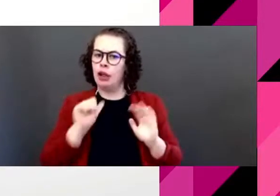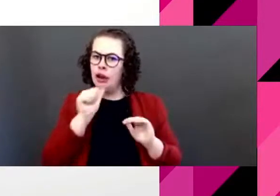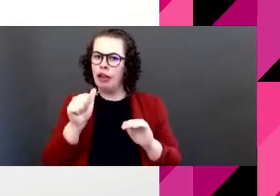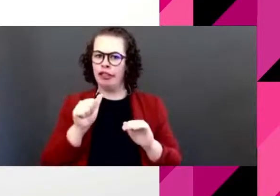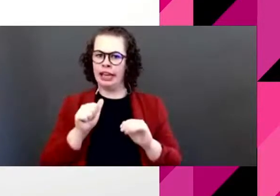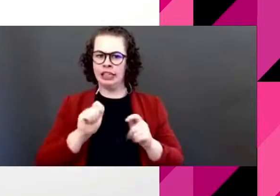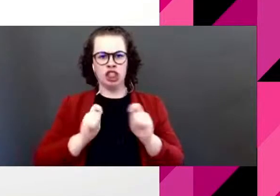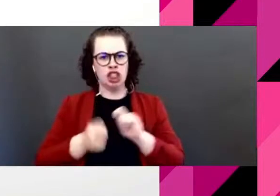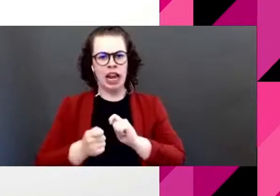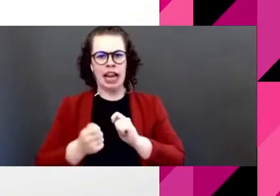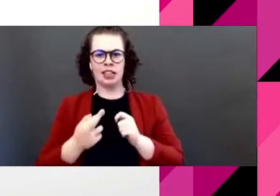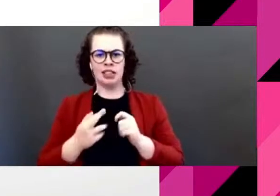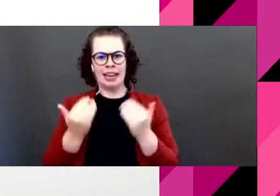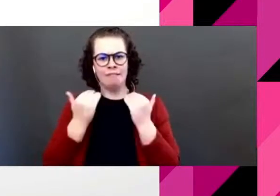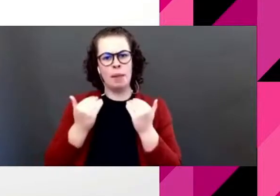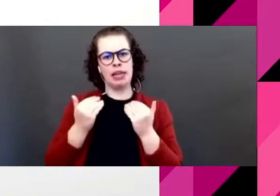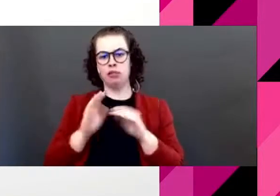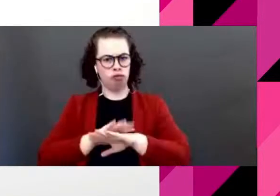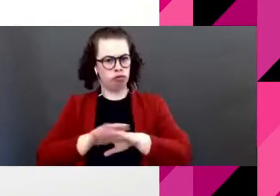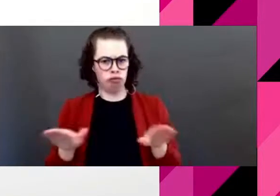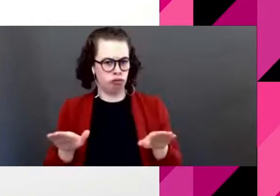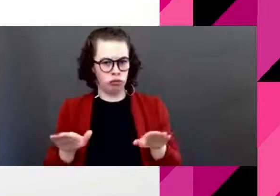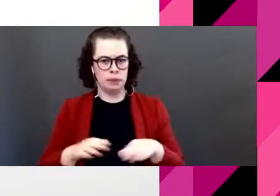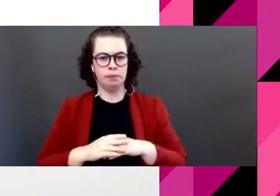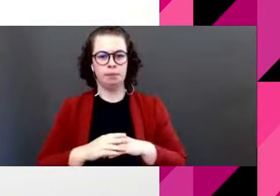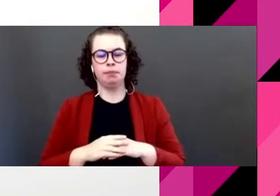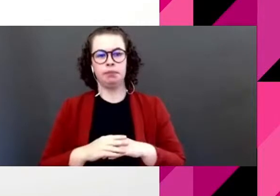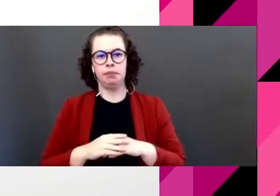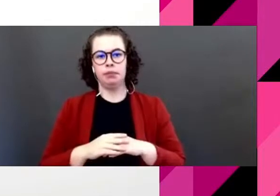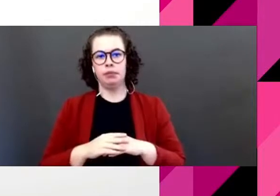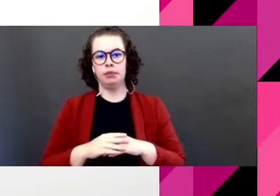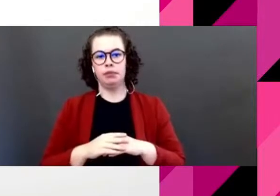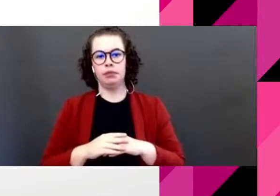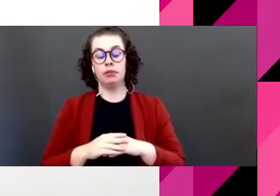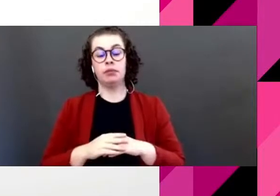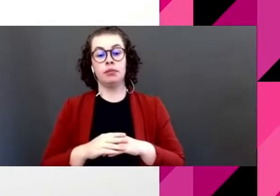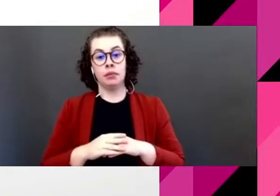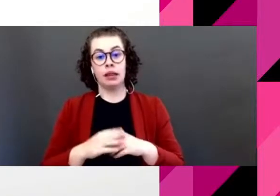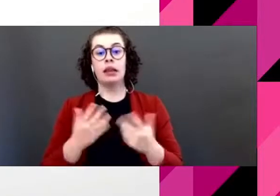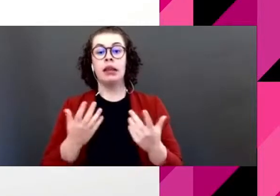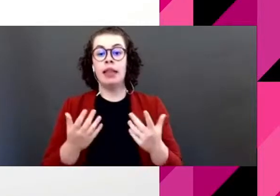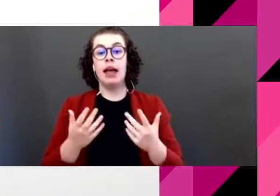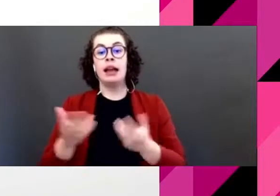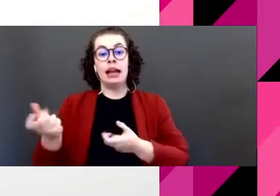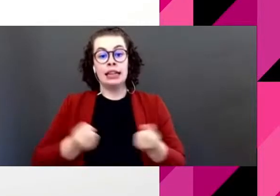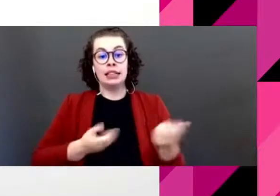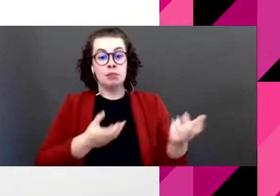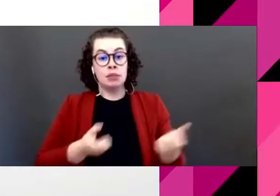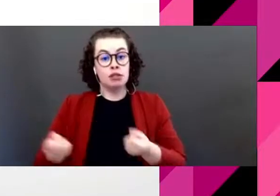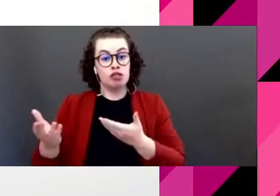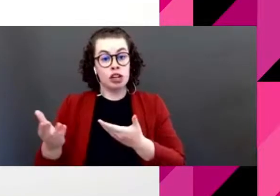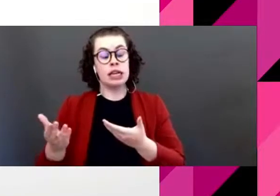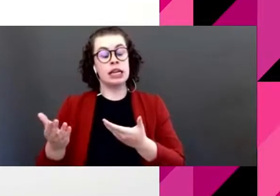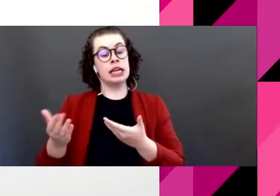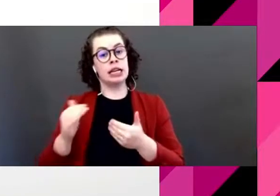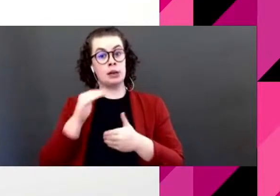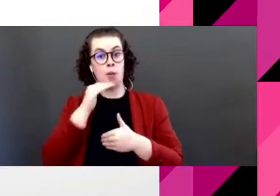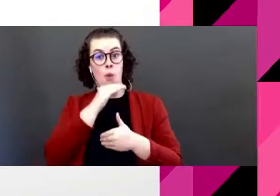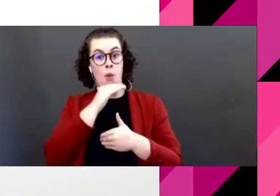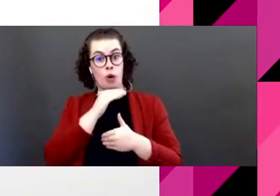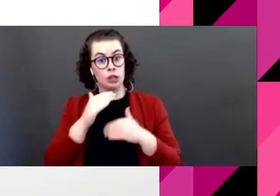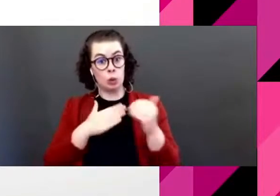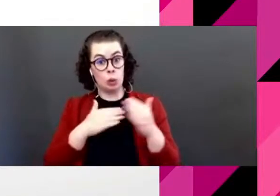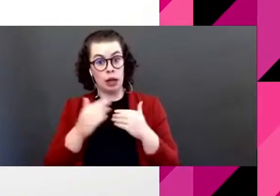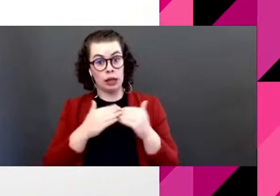with disabilities with the court. And then the work of intermediaries is also key so that a person is